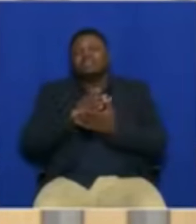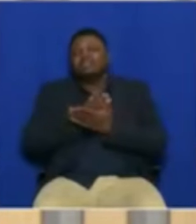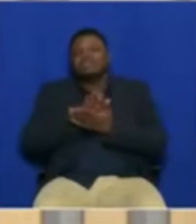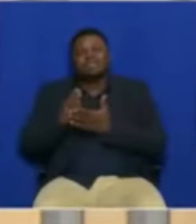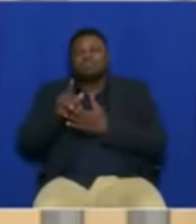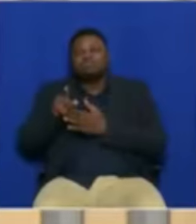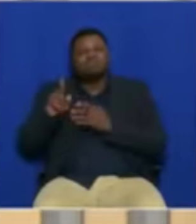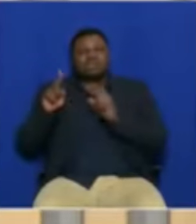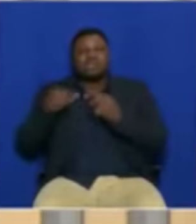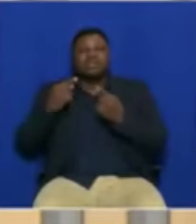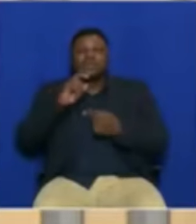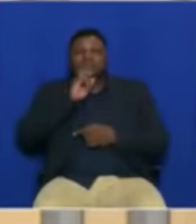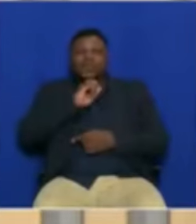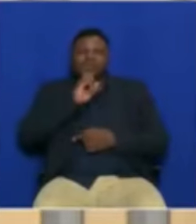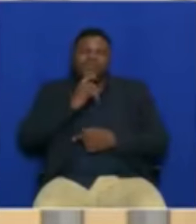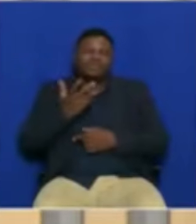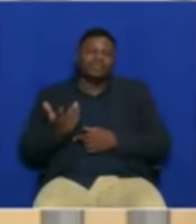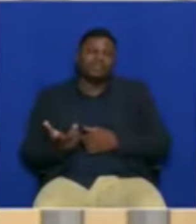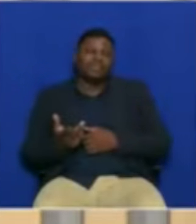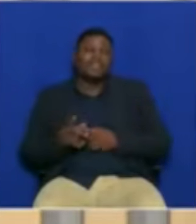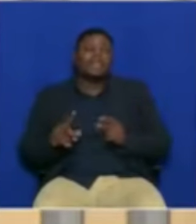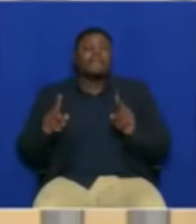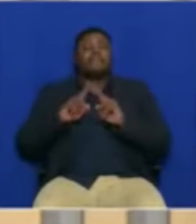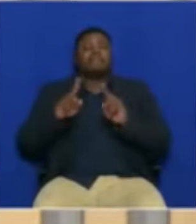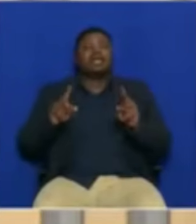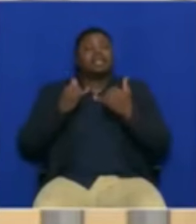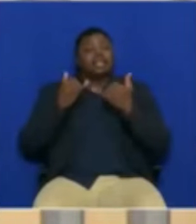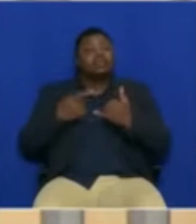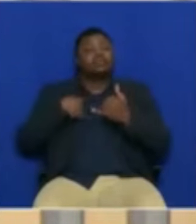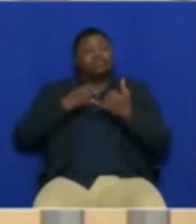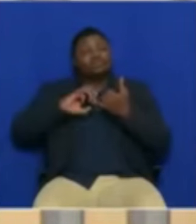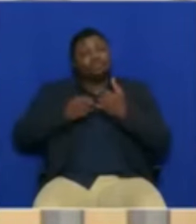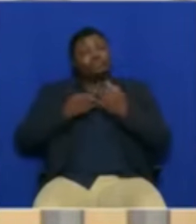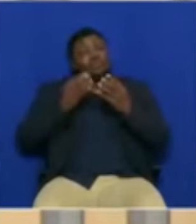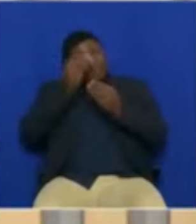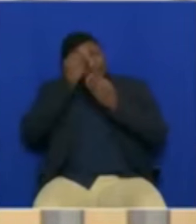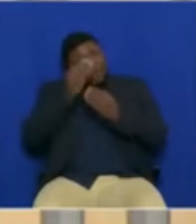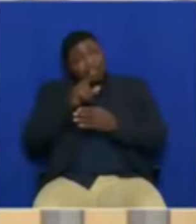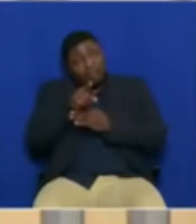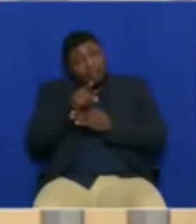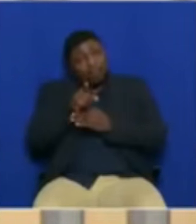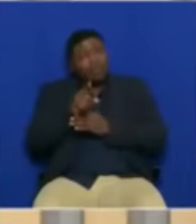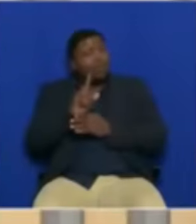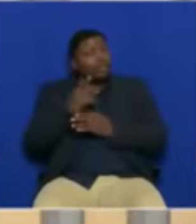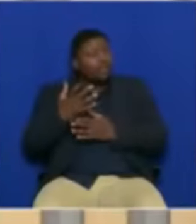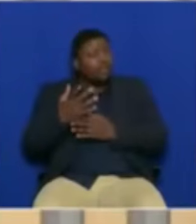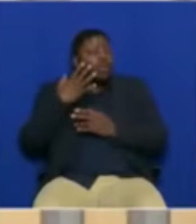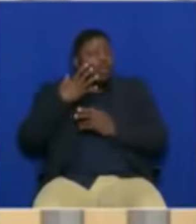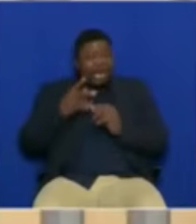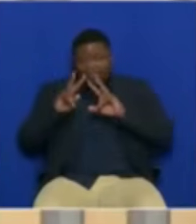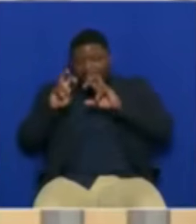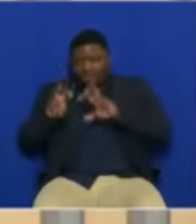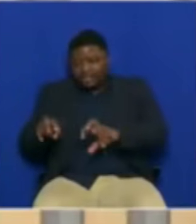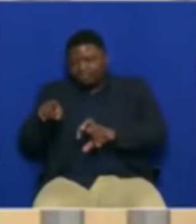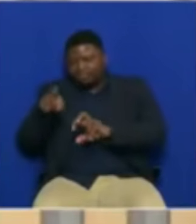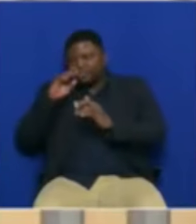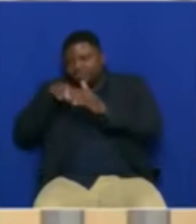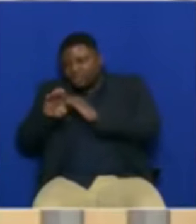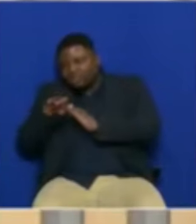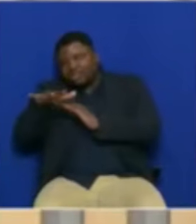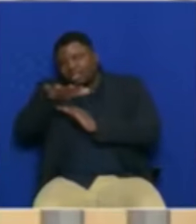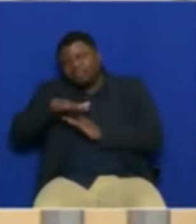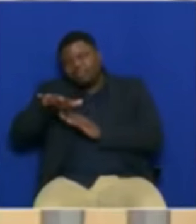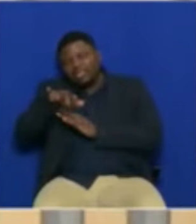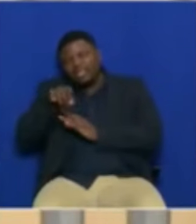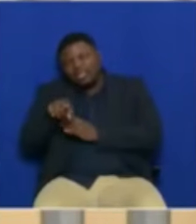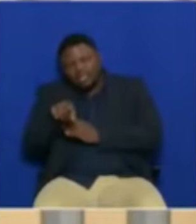to explain here, when you investigate, you will go, you will look at places, you will talk to people, you'll pick up a bit of information